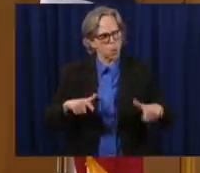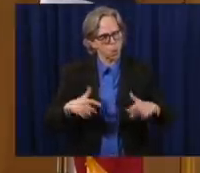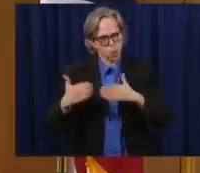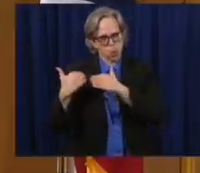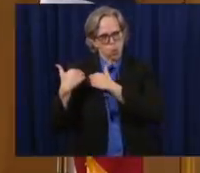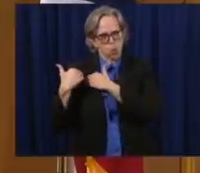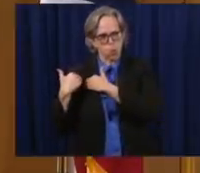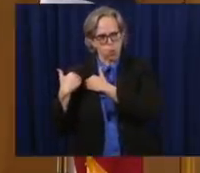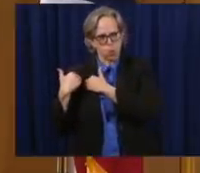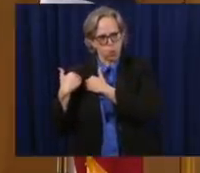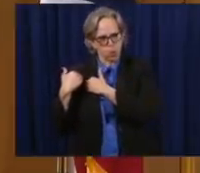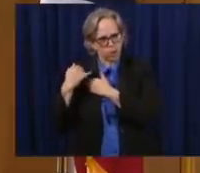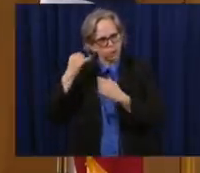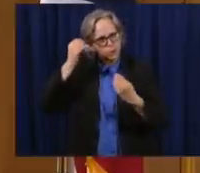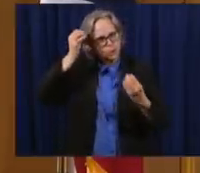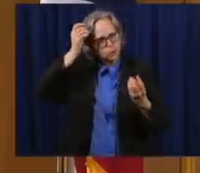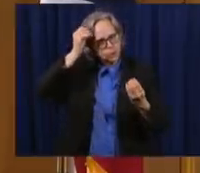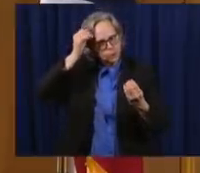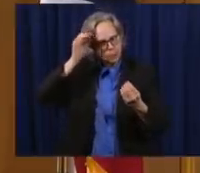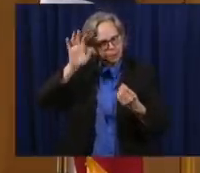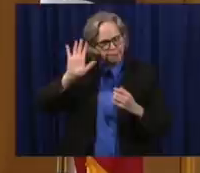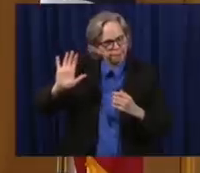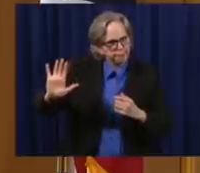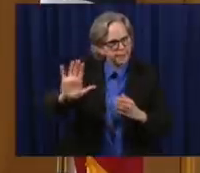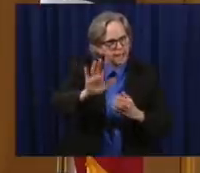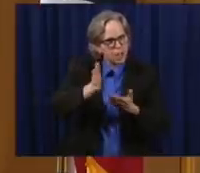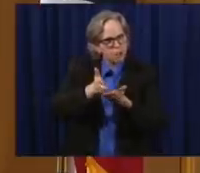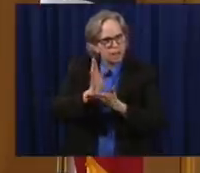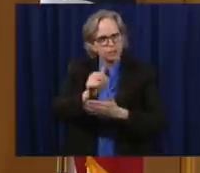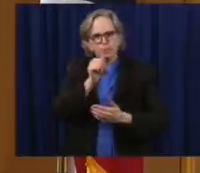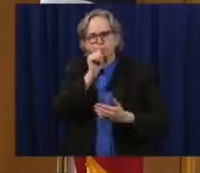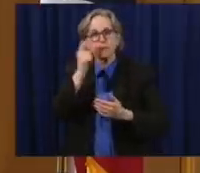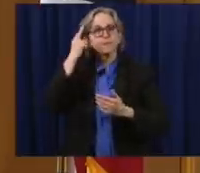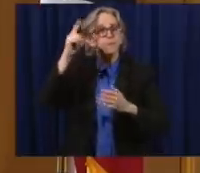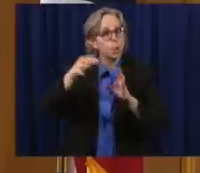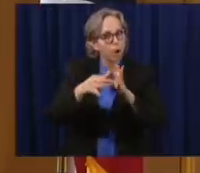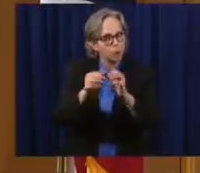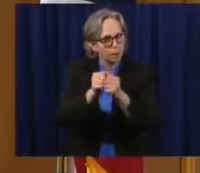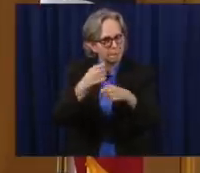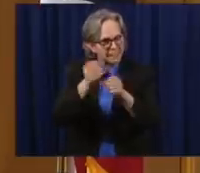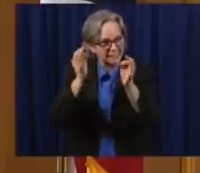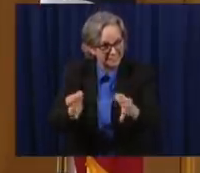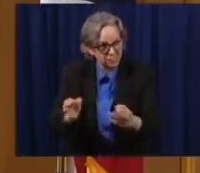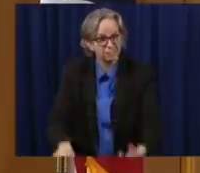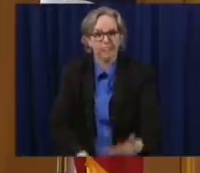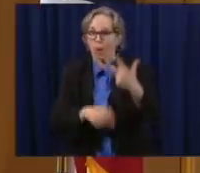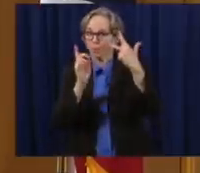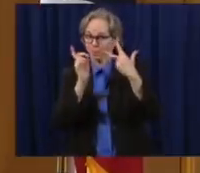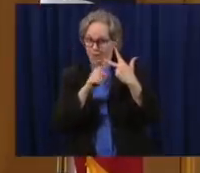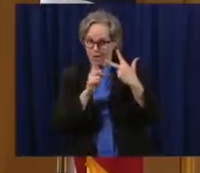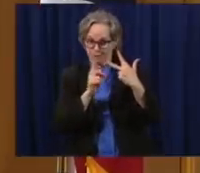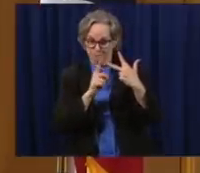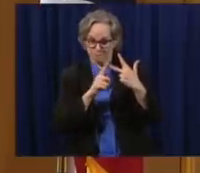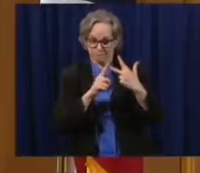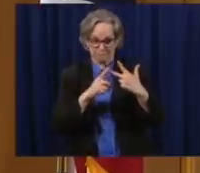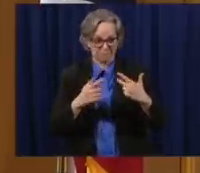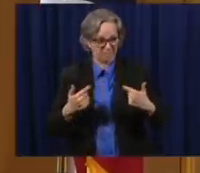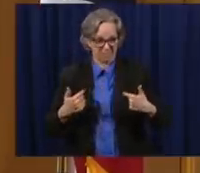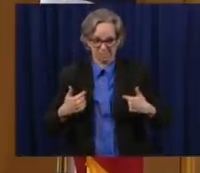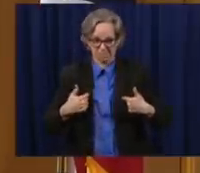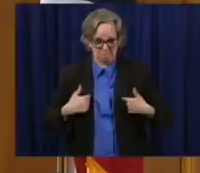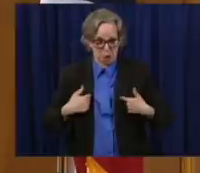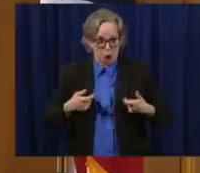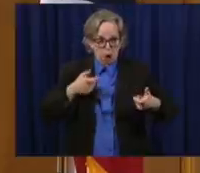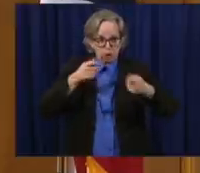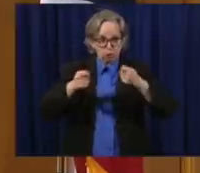be weighed in. Three, we don't control all the data. Most of the information, just